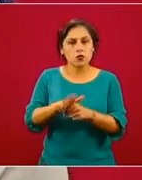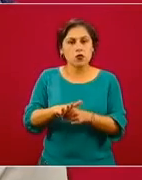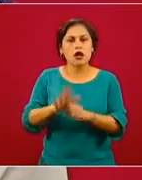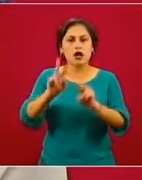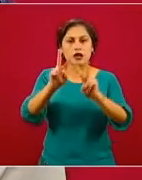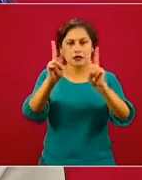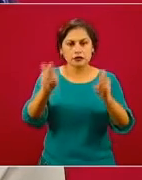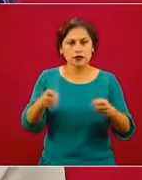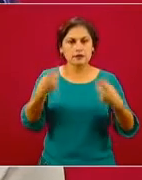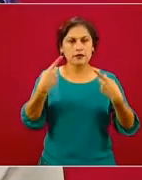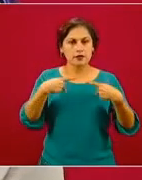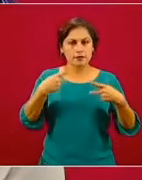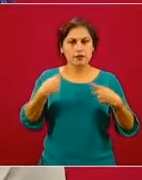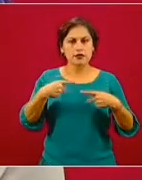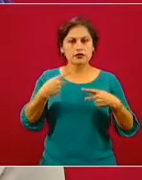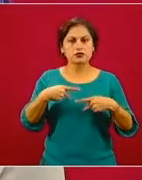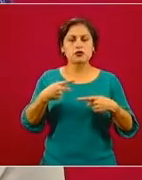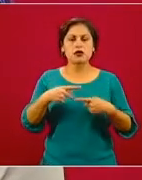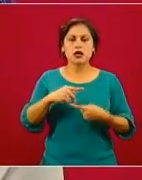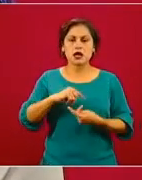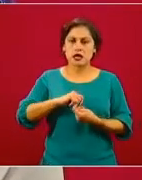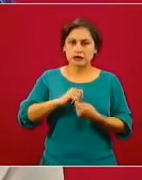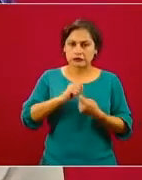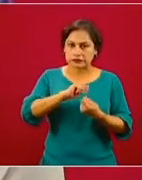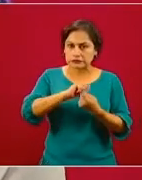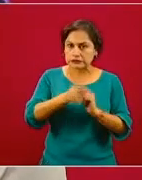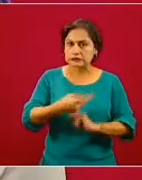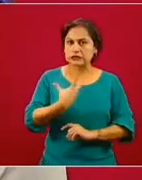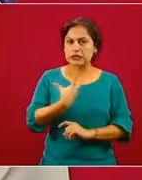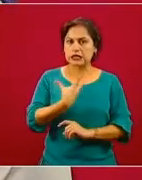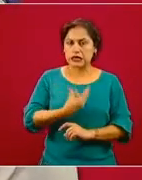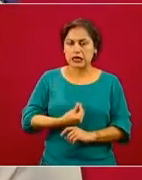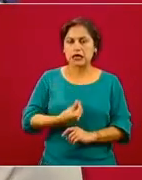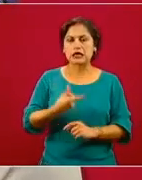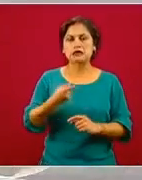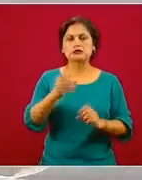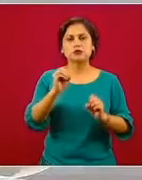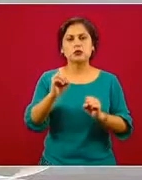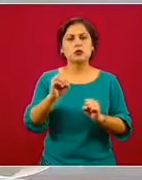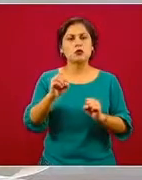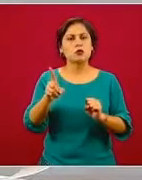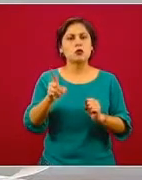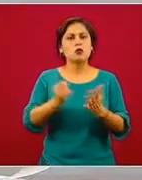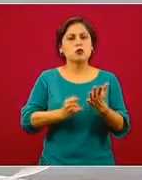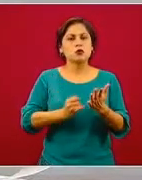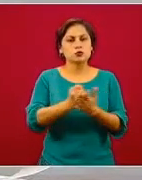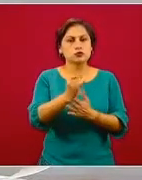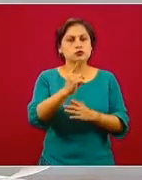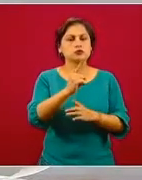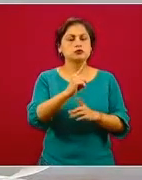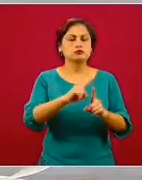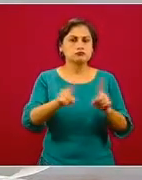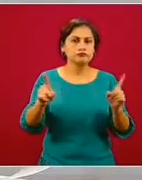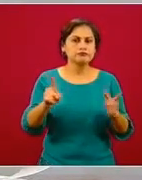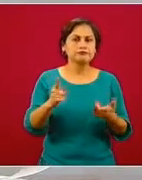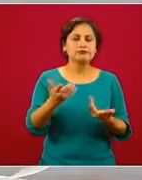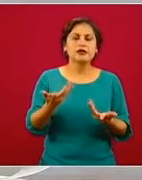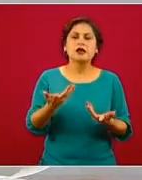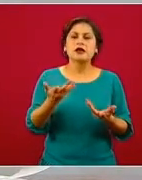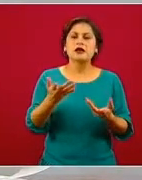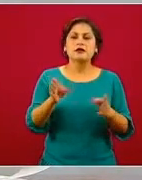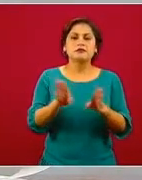been trained and they have proper knowledge of in terms of what is a trans person, what is